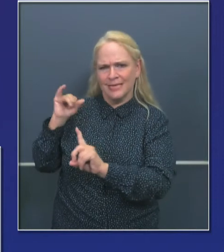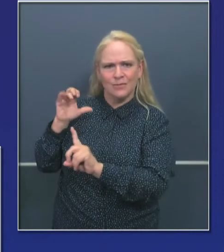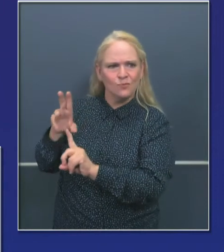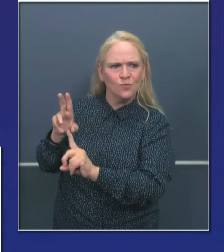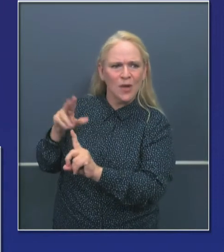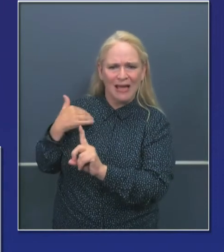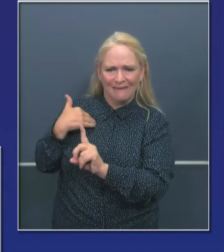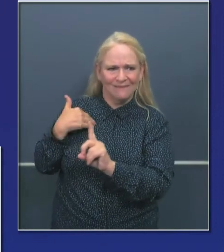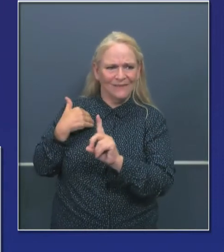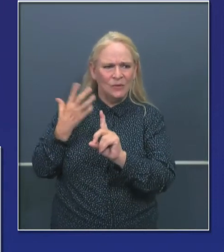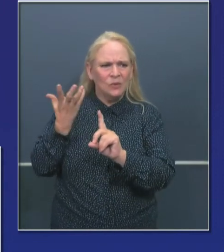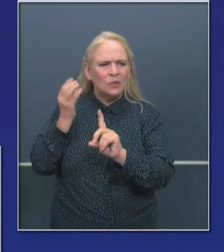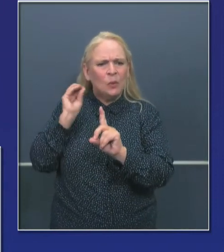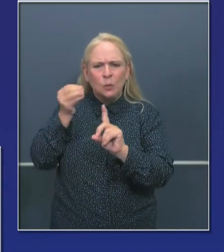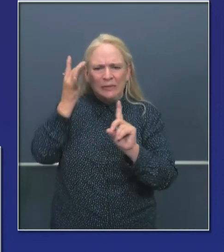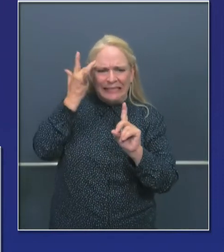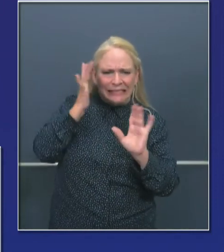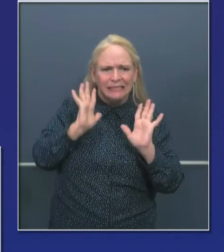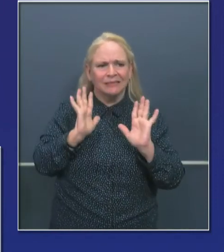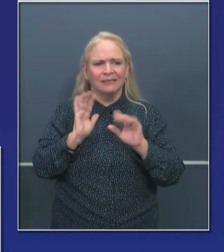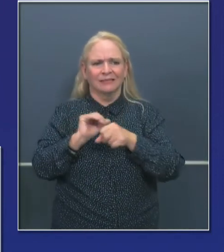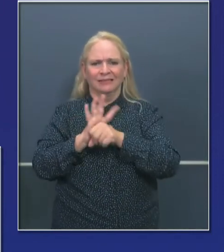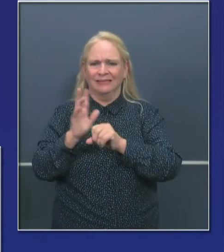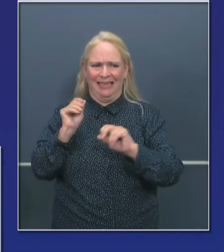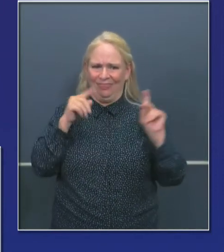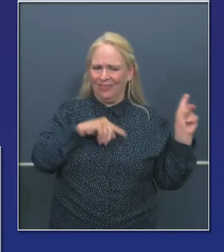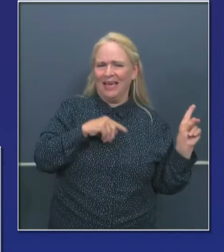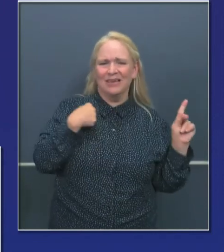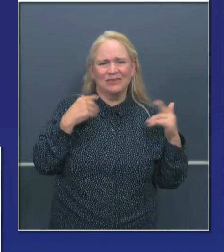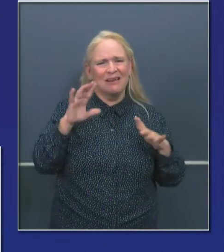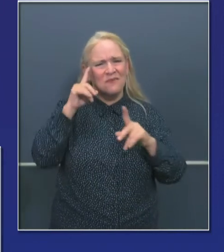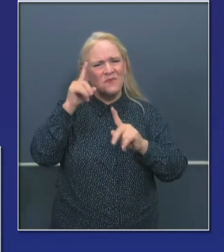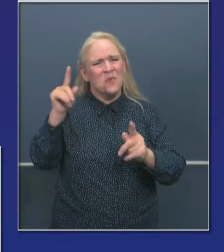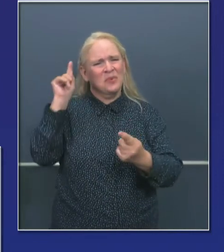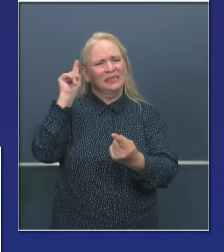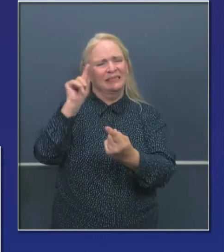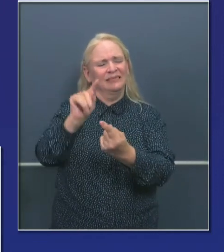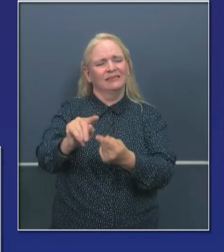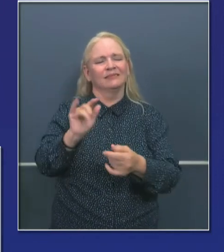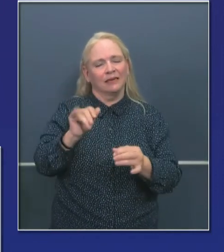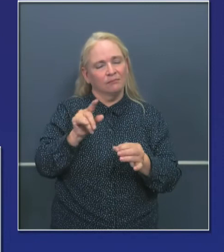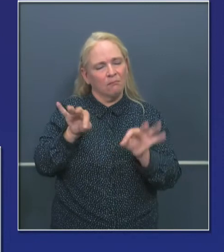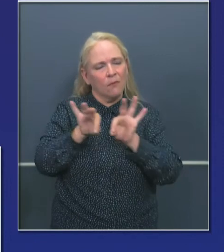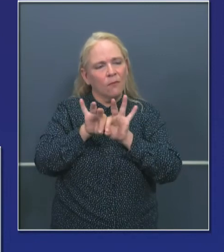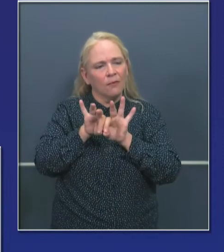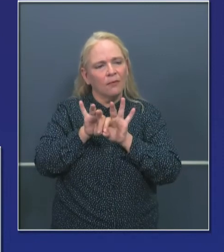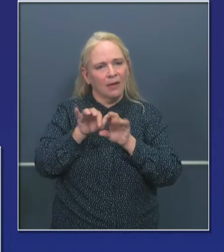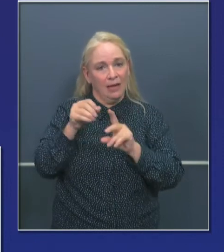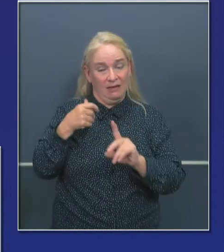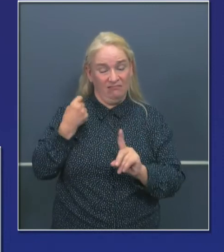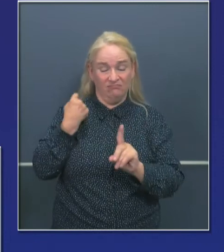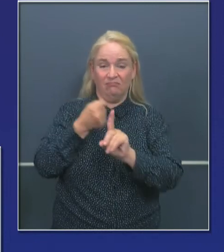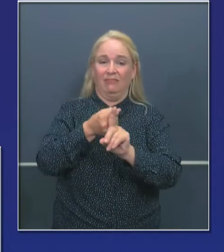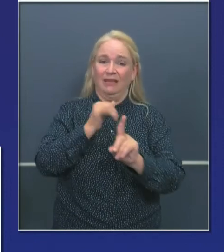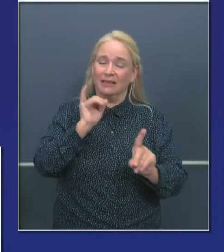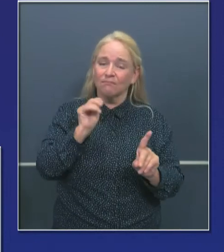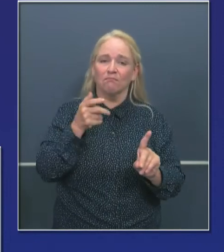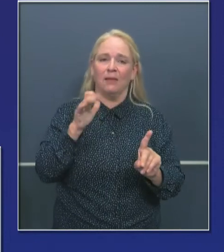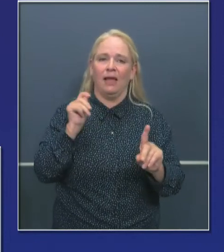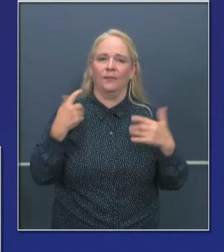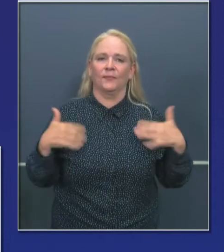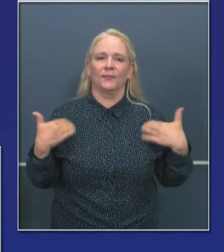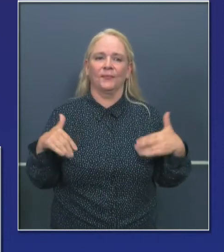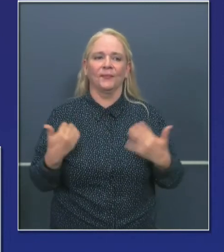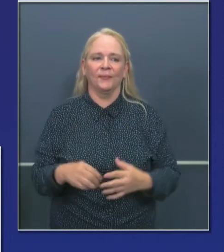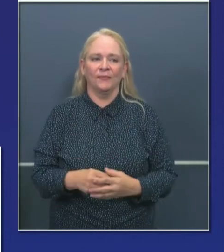from COVID patients. In order to do that, there's nothing more important, impactful, and no greater imperative than